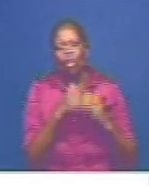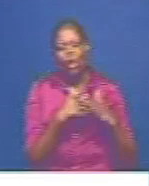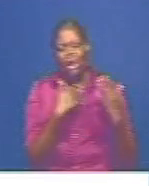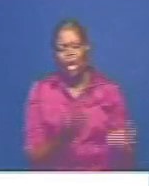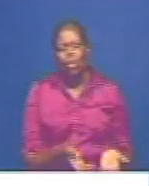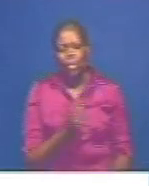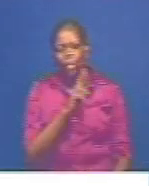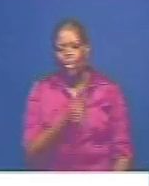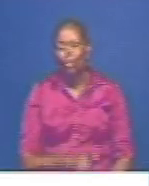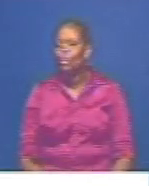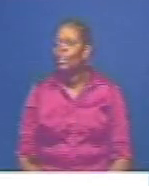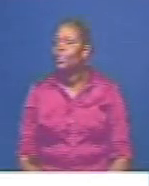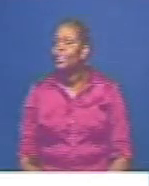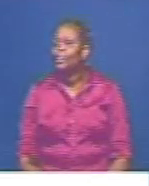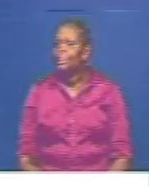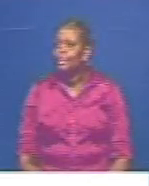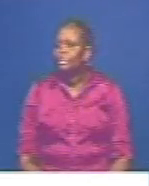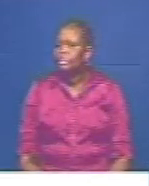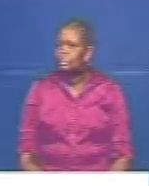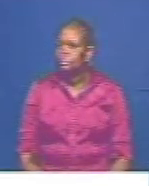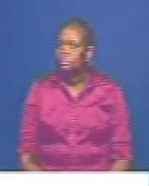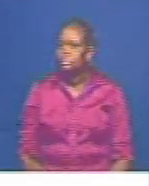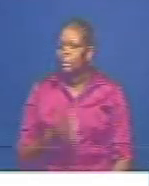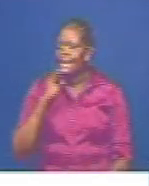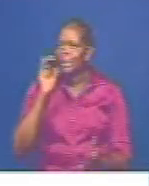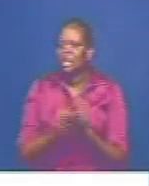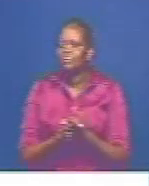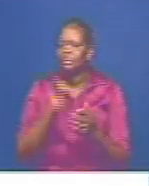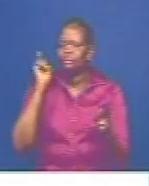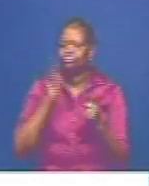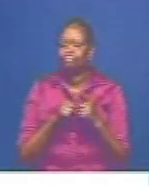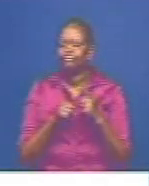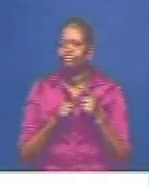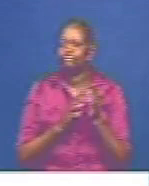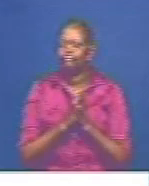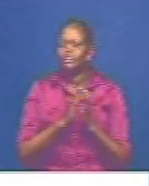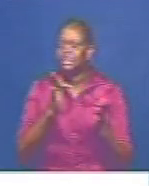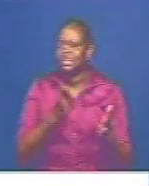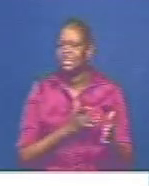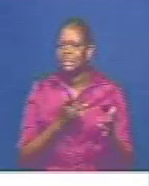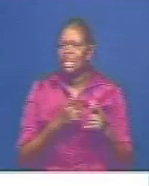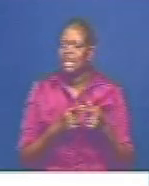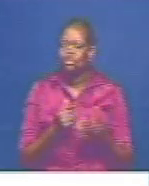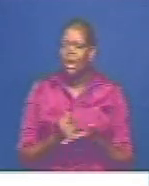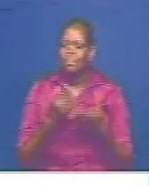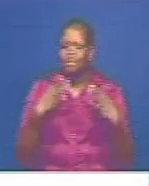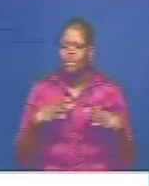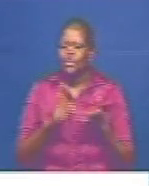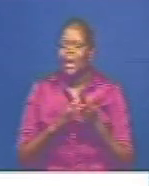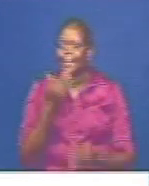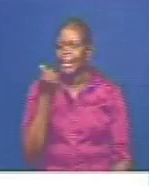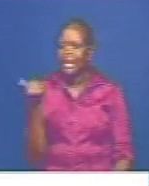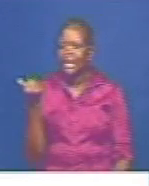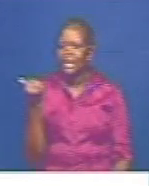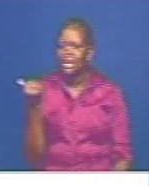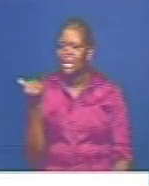I believe my purpose is to inspire. and to build people to be better.